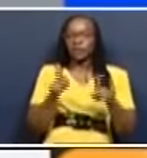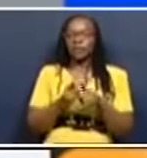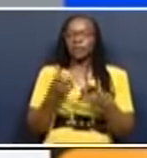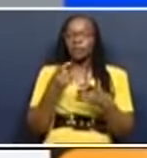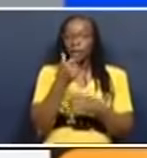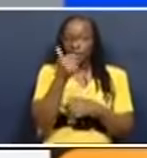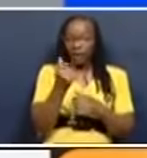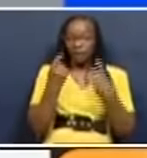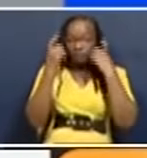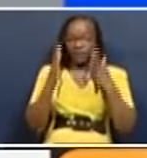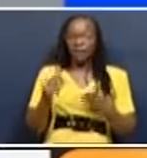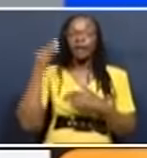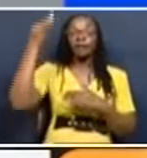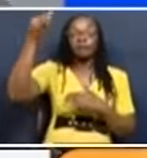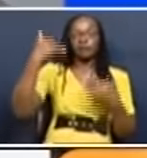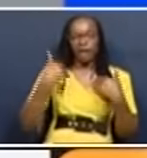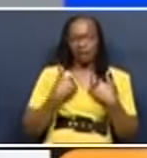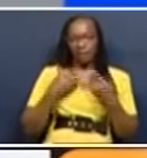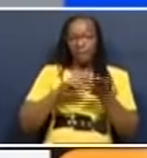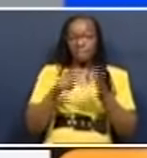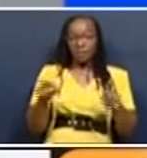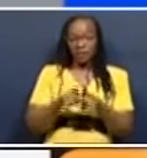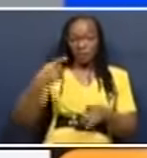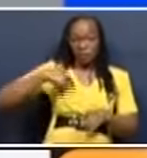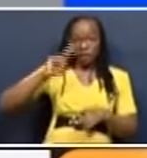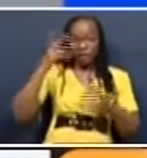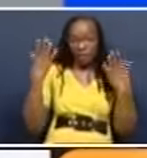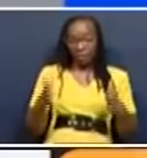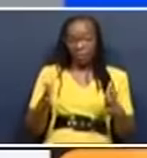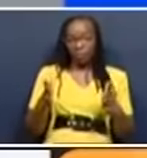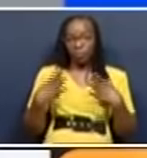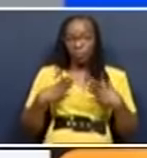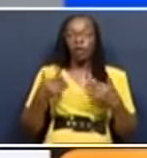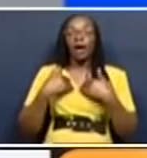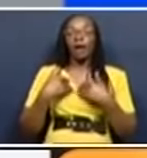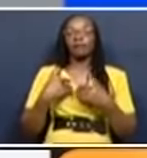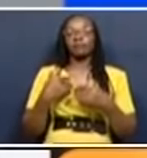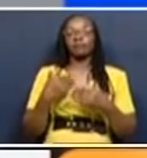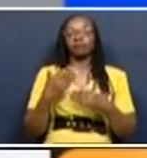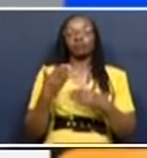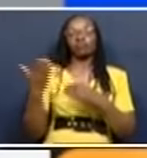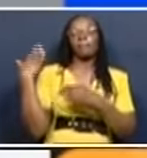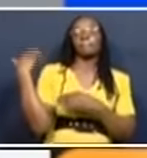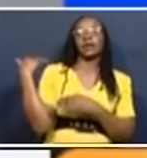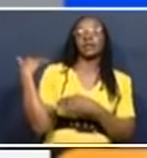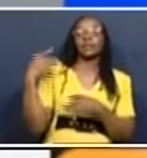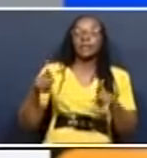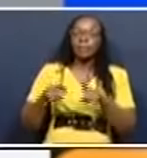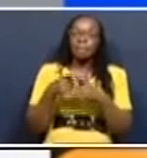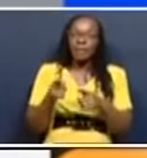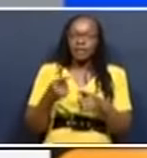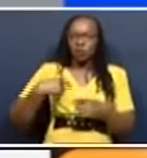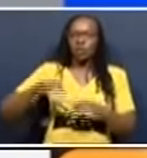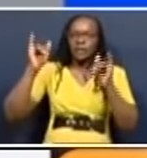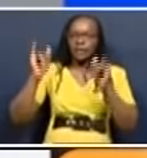as Kenyans, we have a past, and we know that that past is not very good. But should we remain there? My